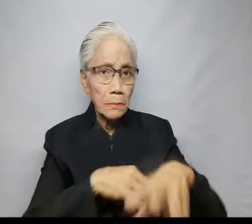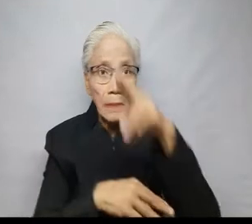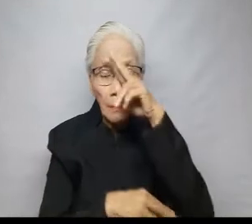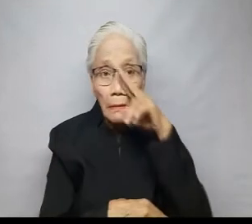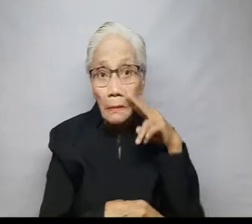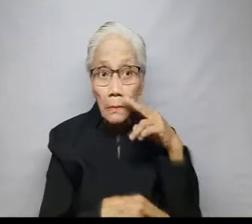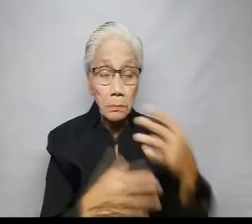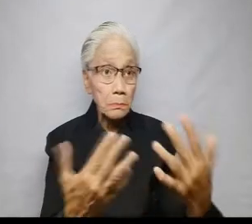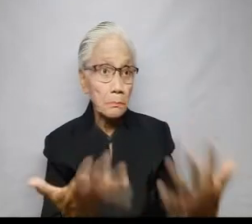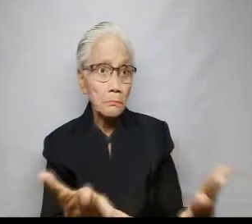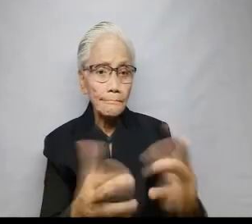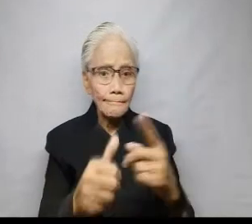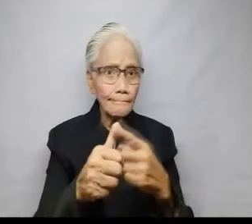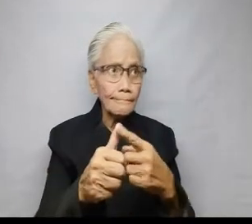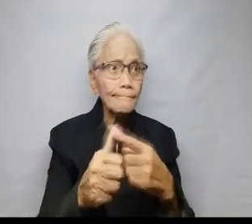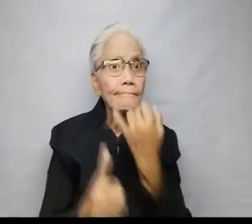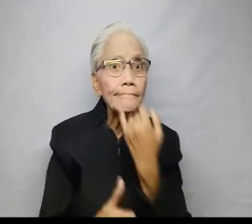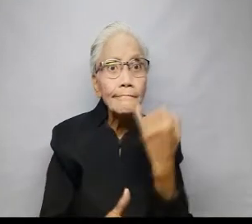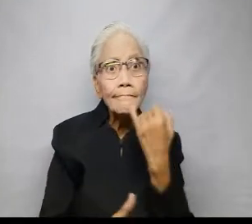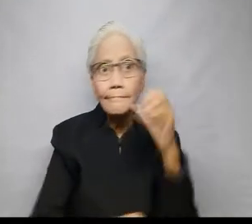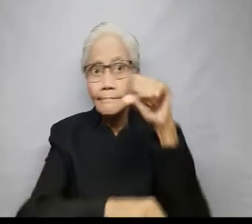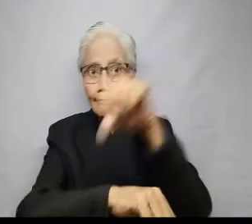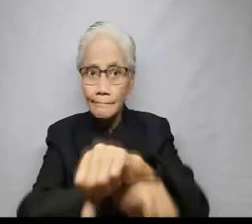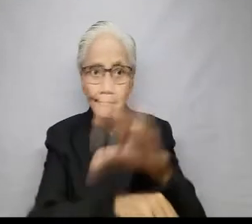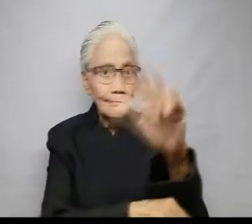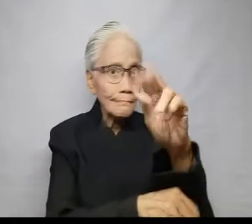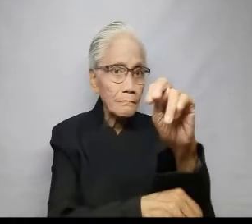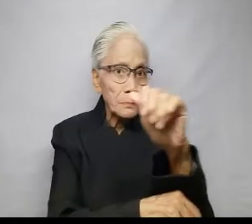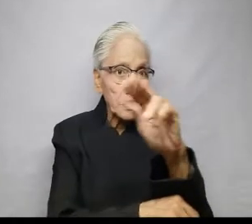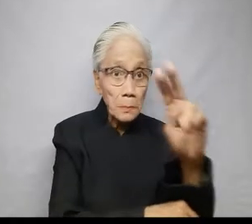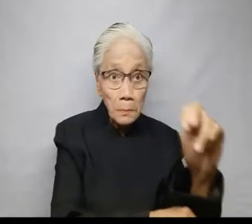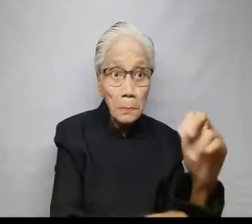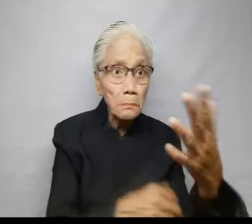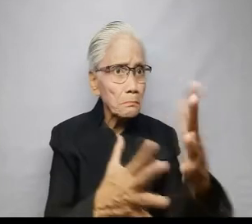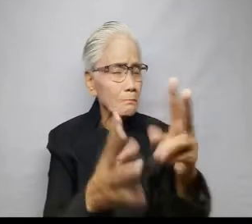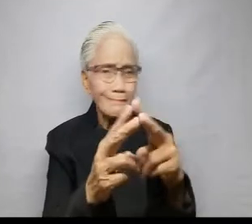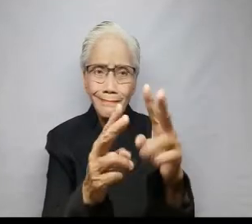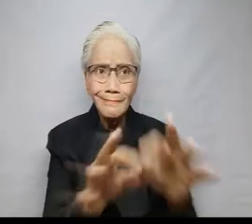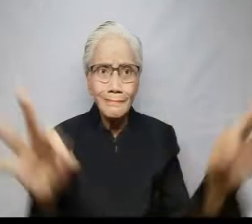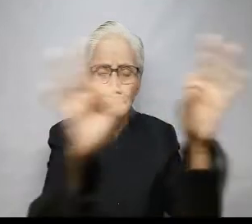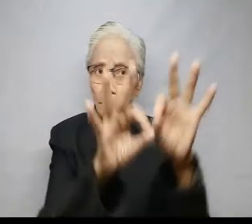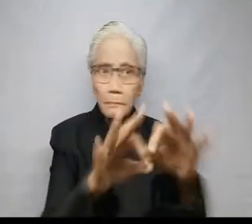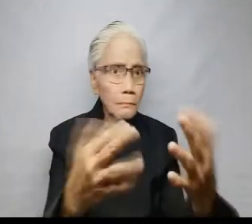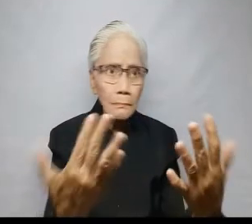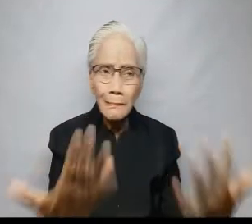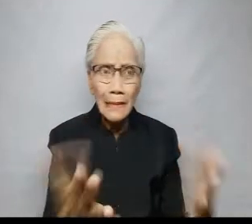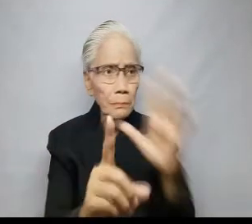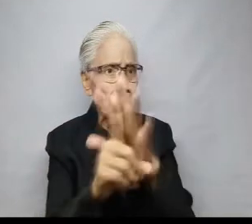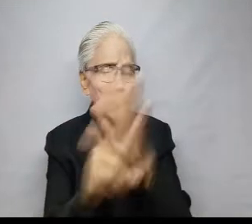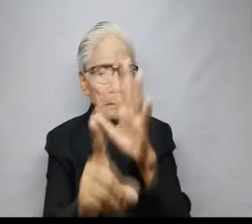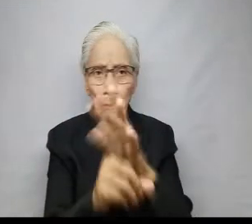robbers. Jericho was the first Israelite conquest in Canaan and is thus very important. This area